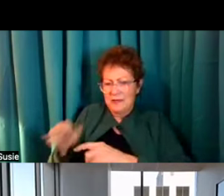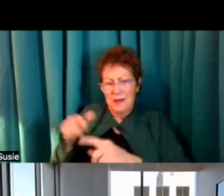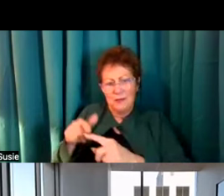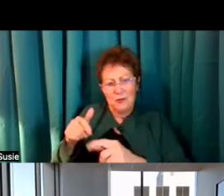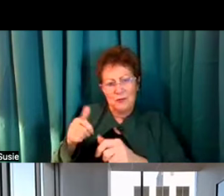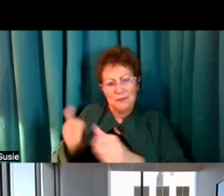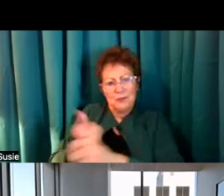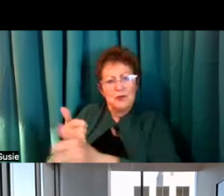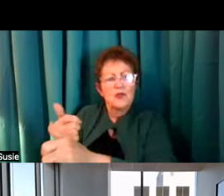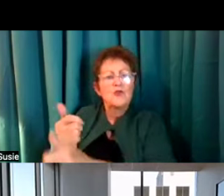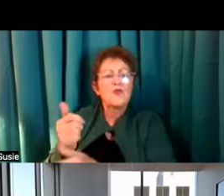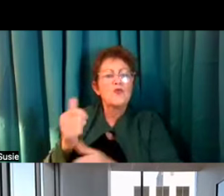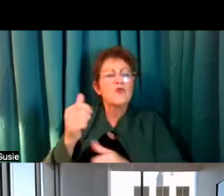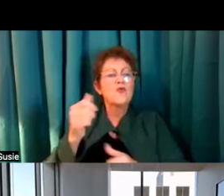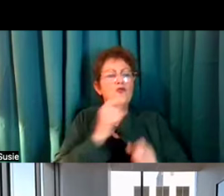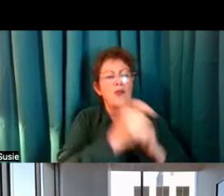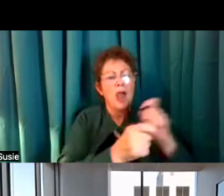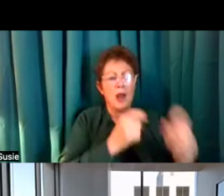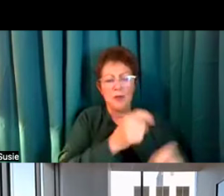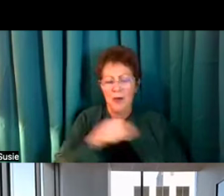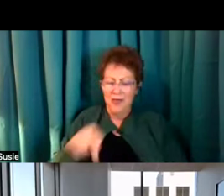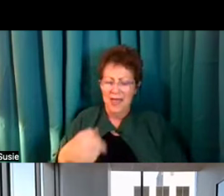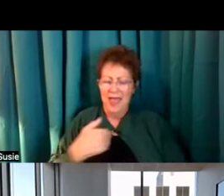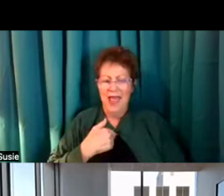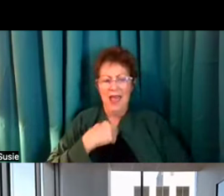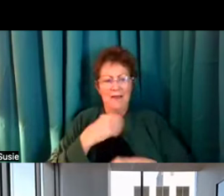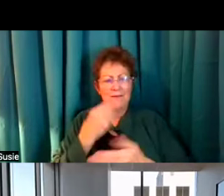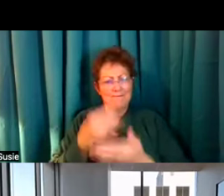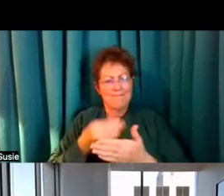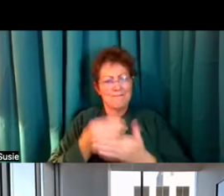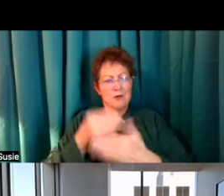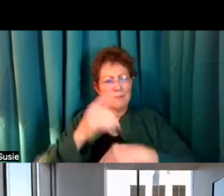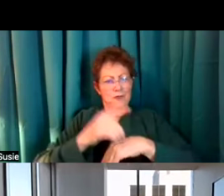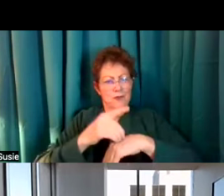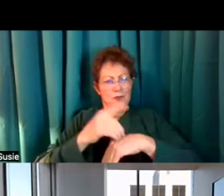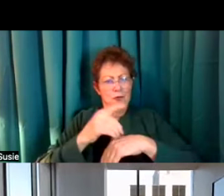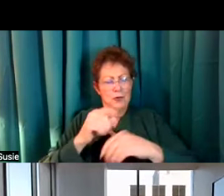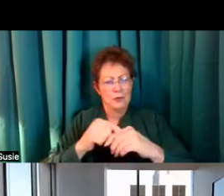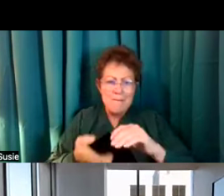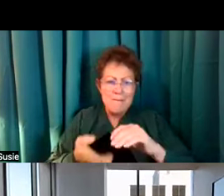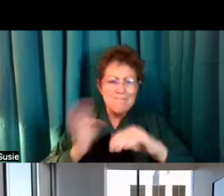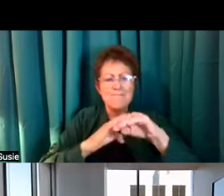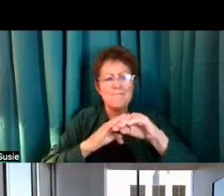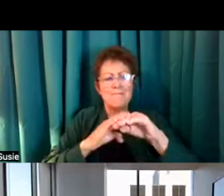has to, the directors have that fiduciary duty to maximize value.